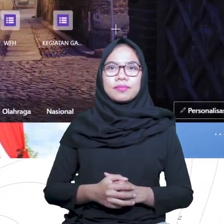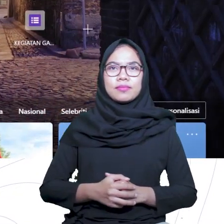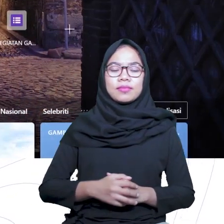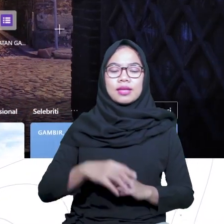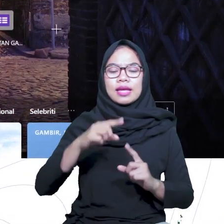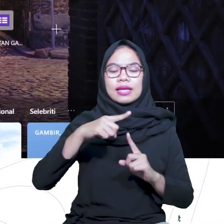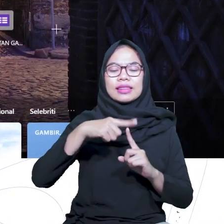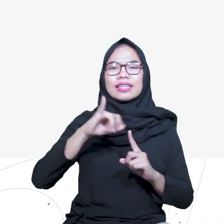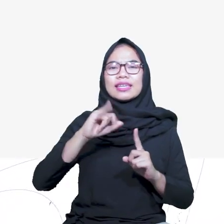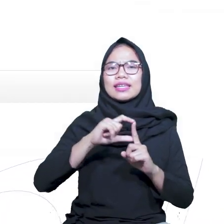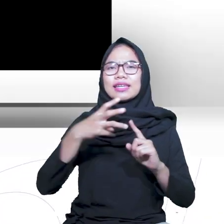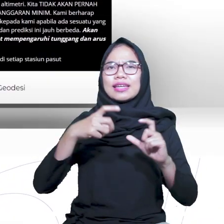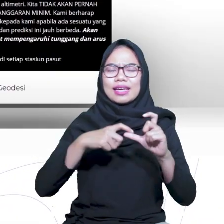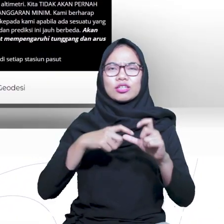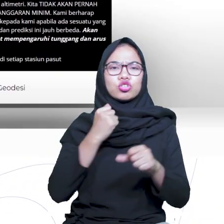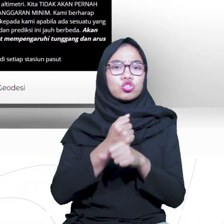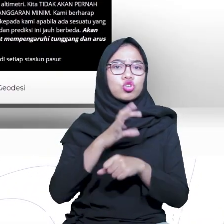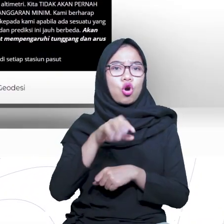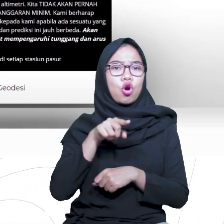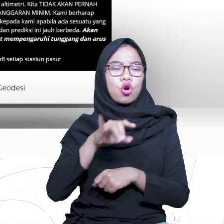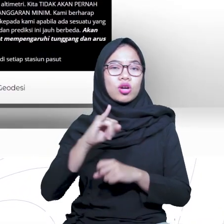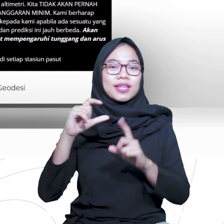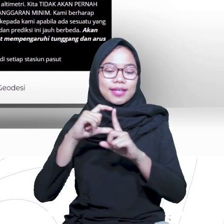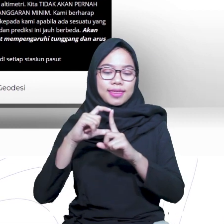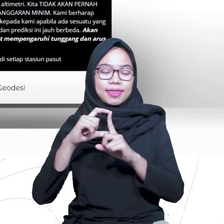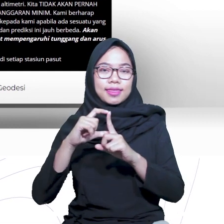The information is accessible through